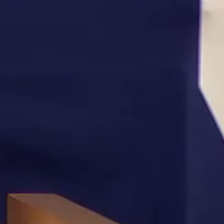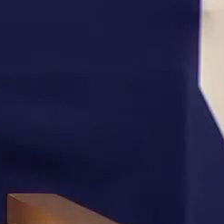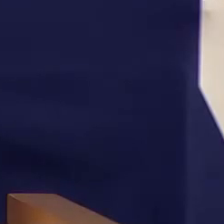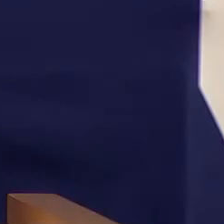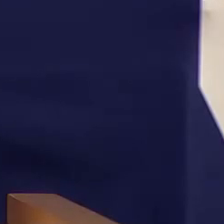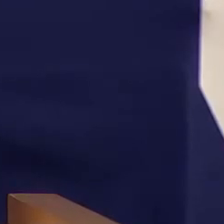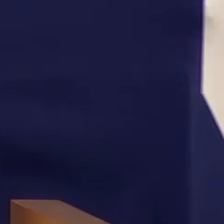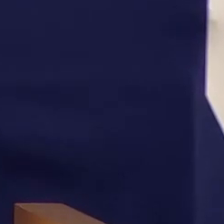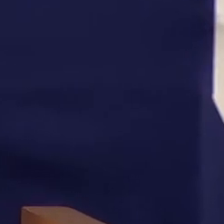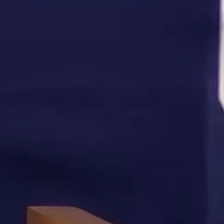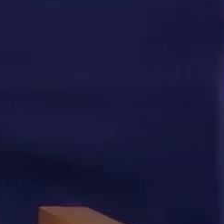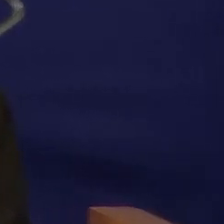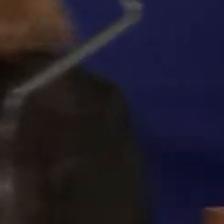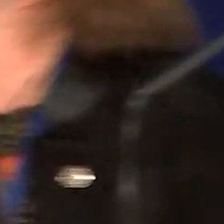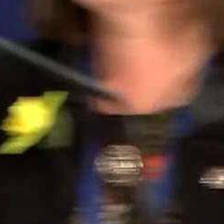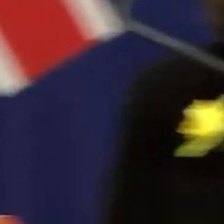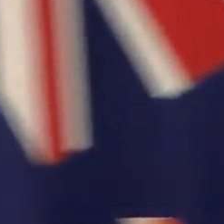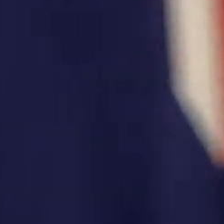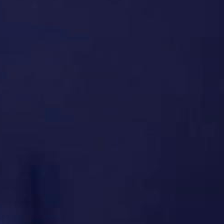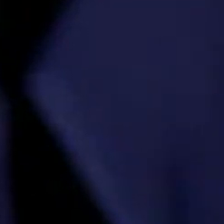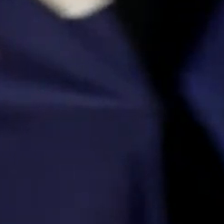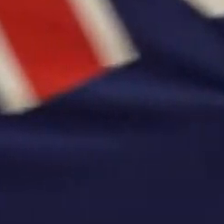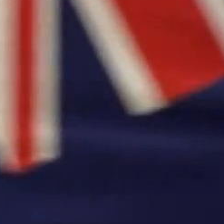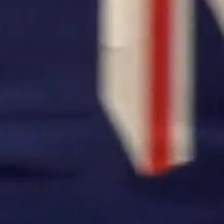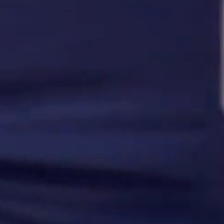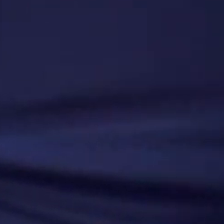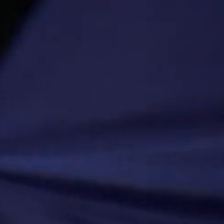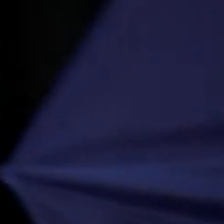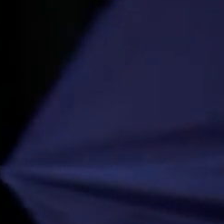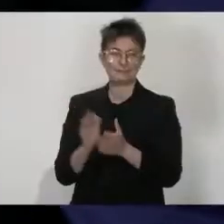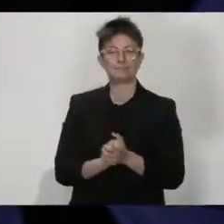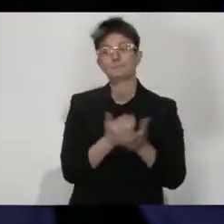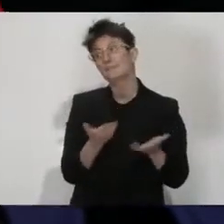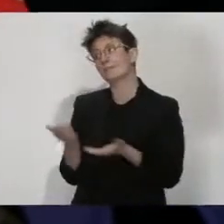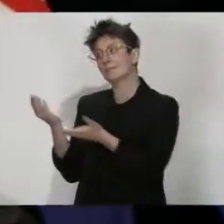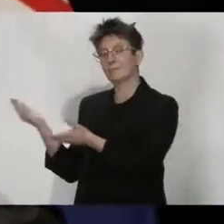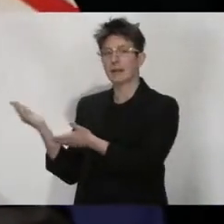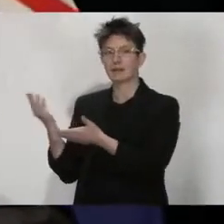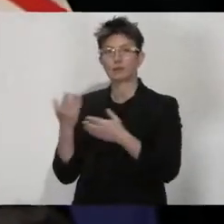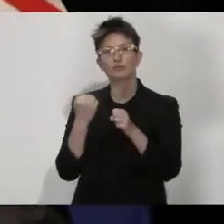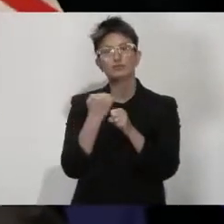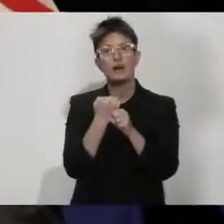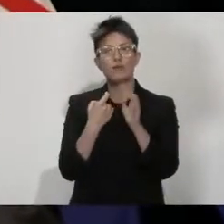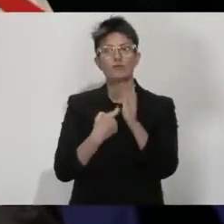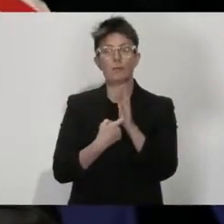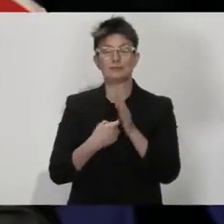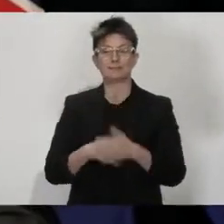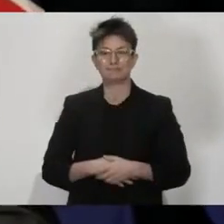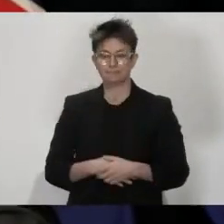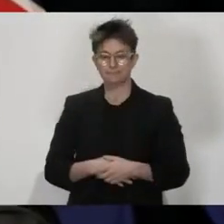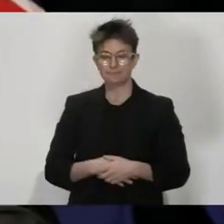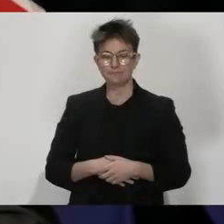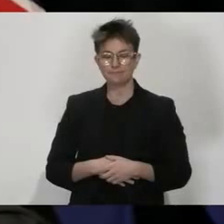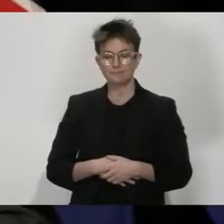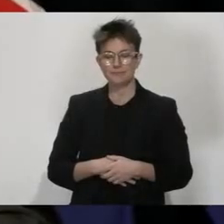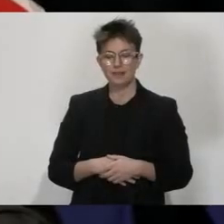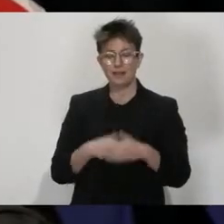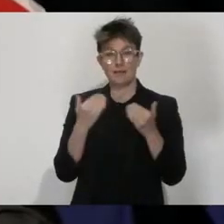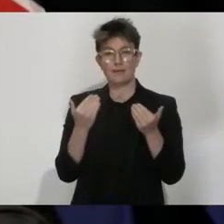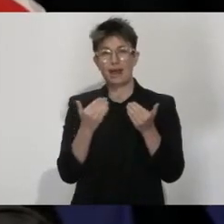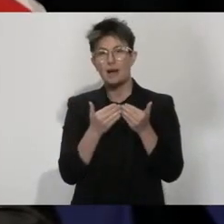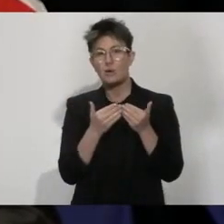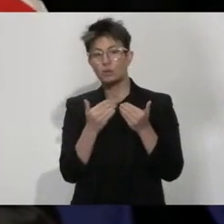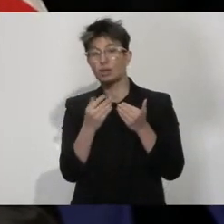like to hand back to Mr. Thank you, Dr. McElnay. We're now 2.5 days away from Auckland moving down to Alert Level